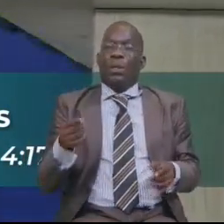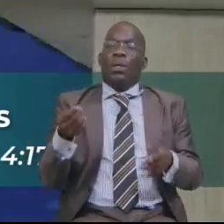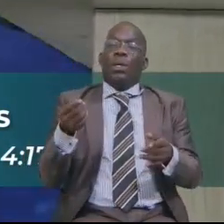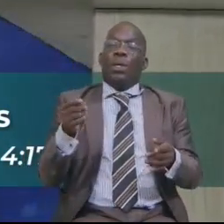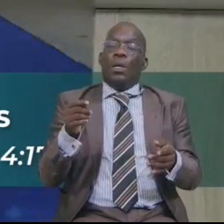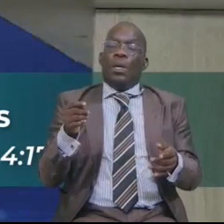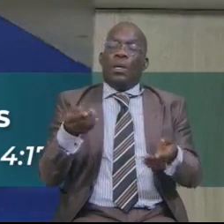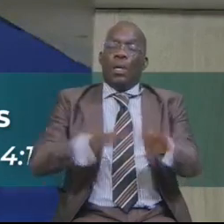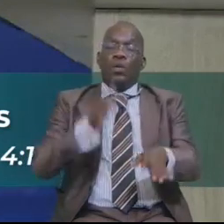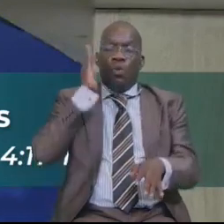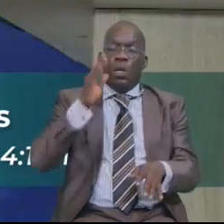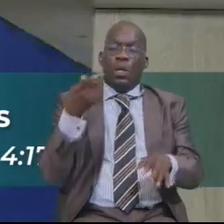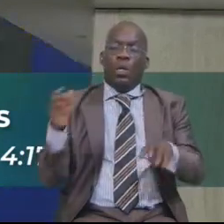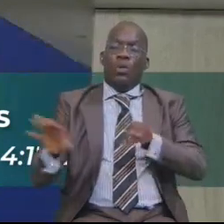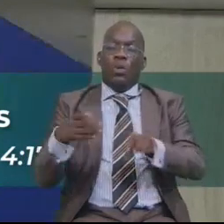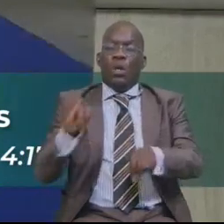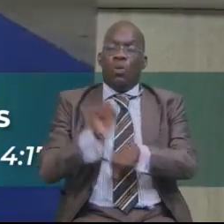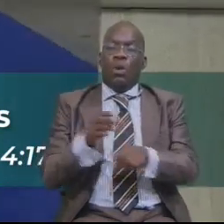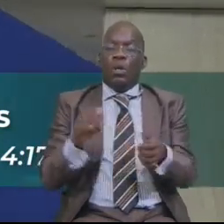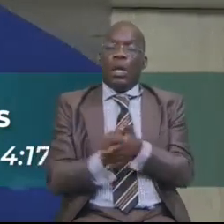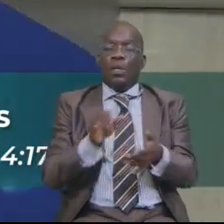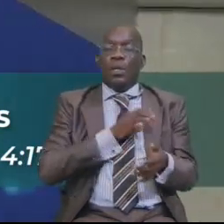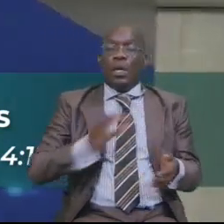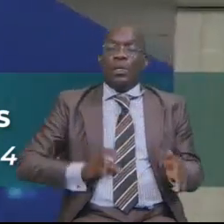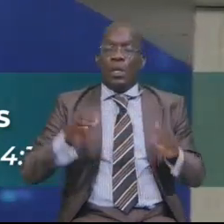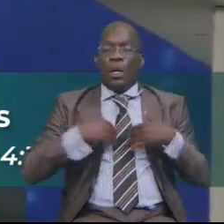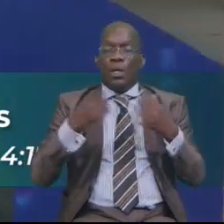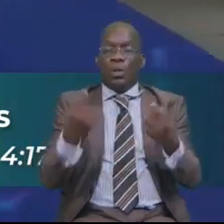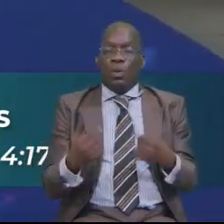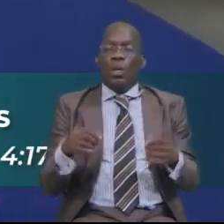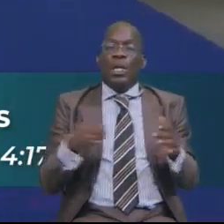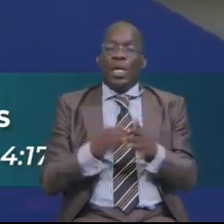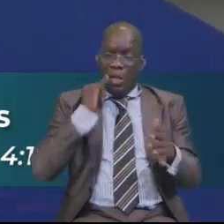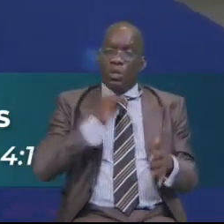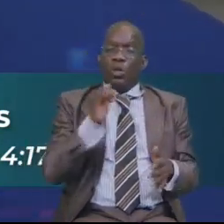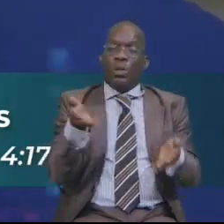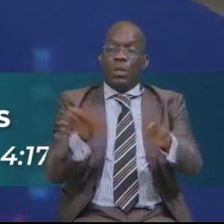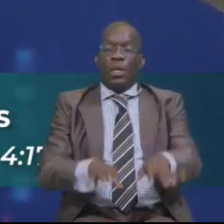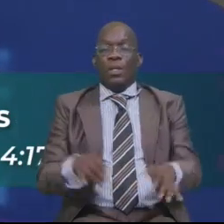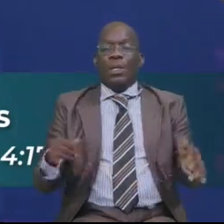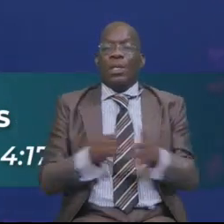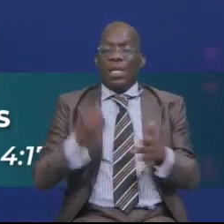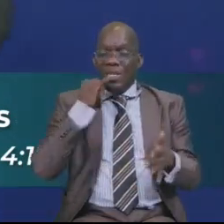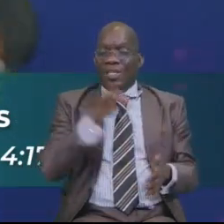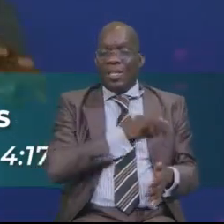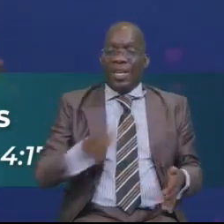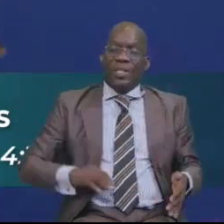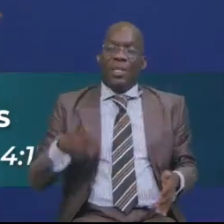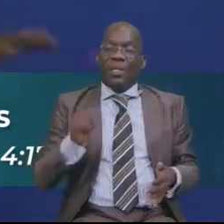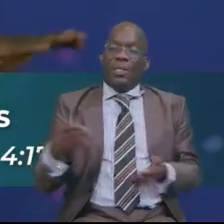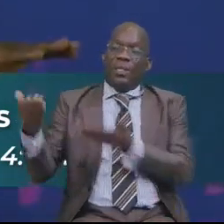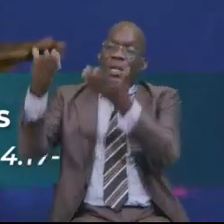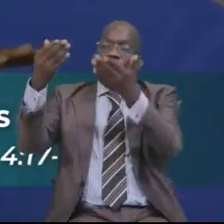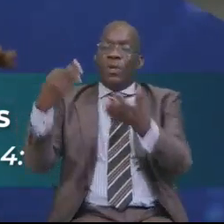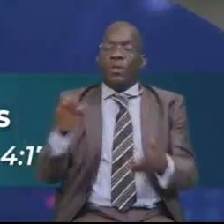Bible says Christ has come to do. No, it's not death. It's Christ. It's the sacrifice of Christ. It is